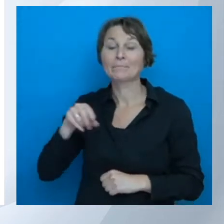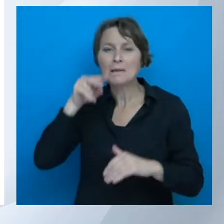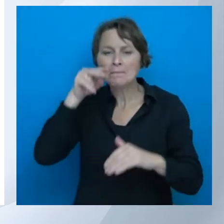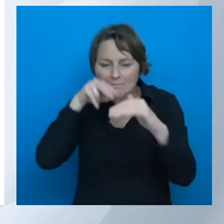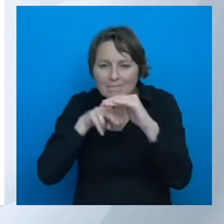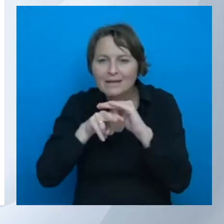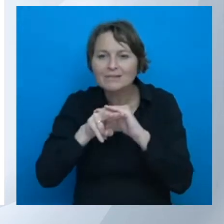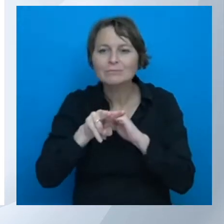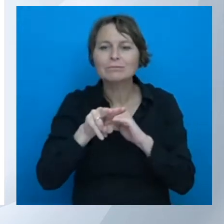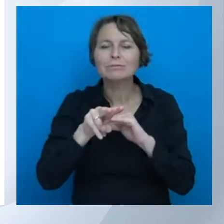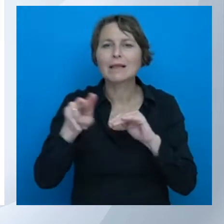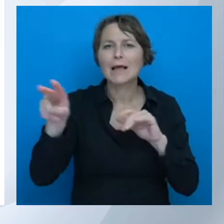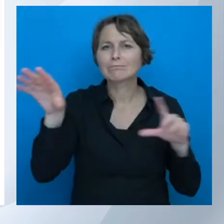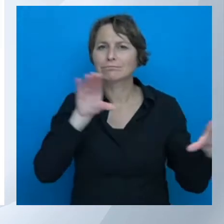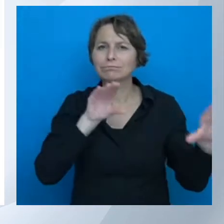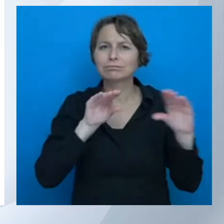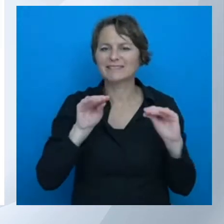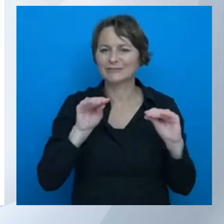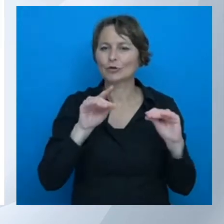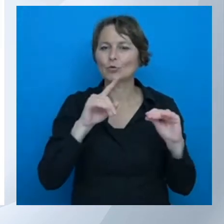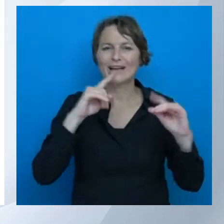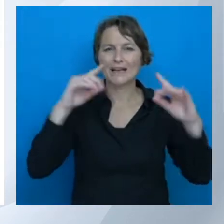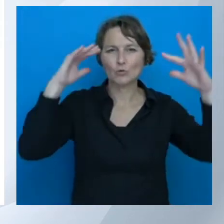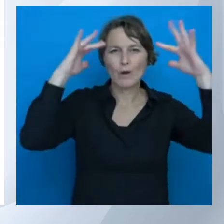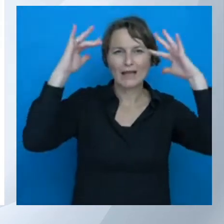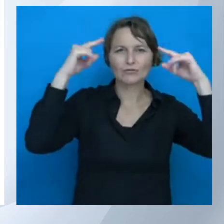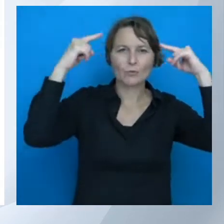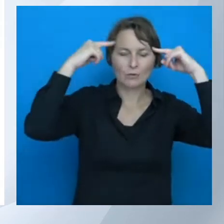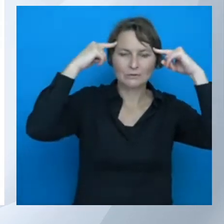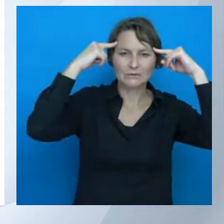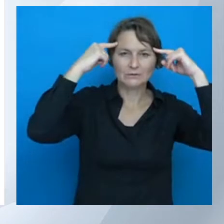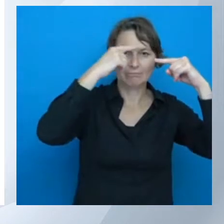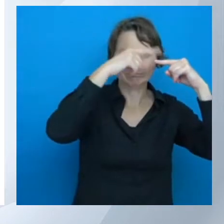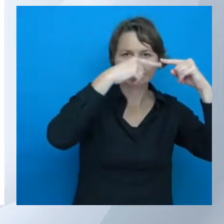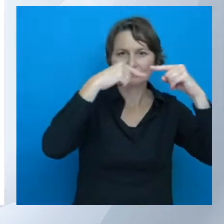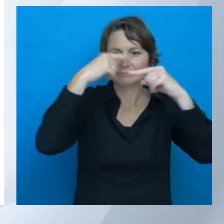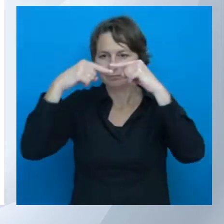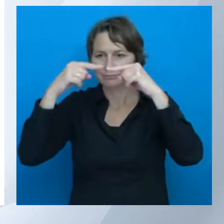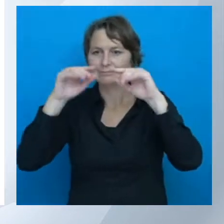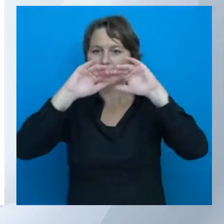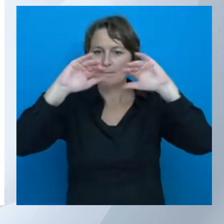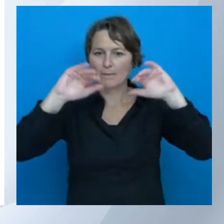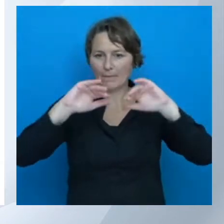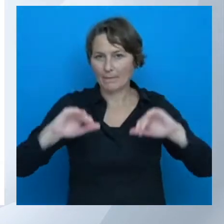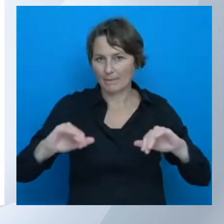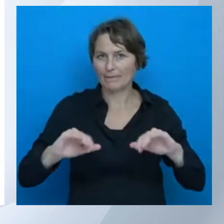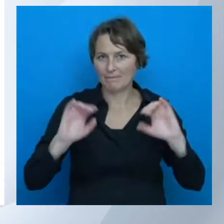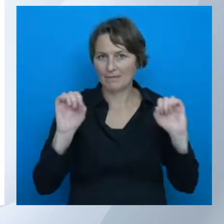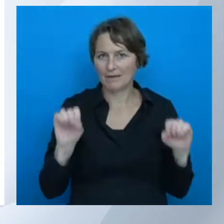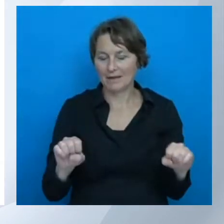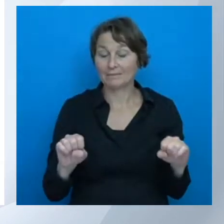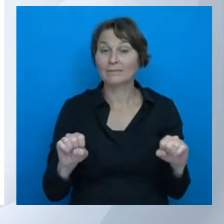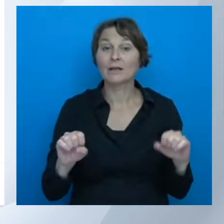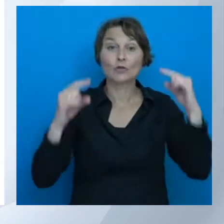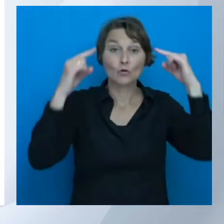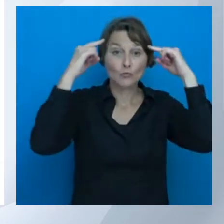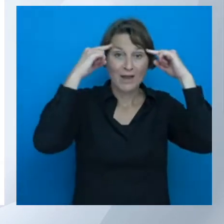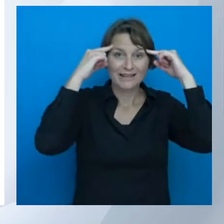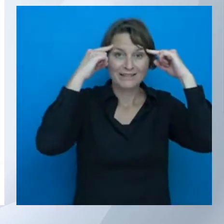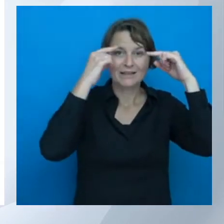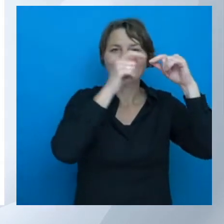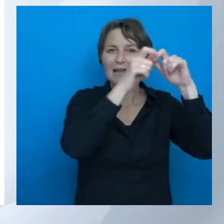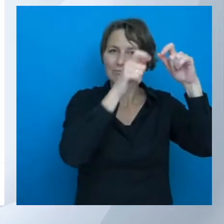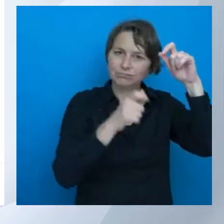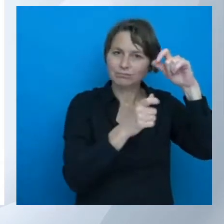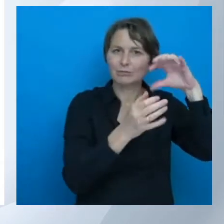the text into rationals and anti-rationals, and then the rationals are a subset of the words that, according